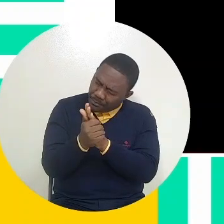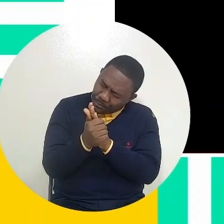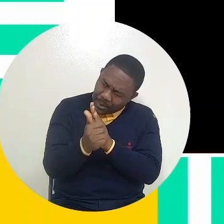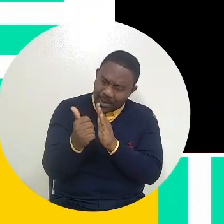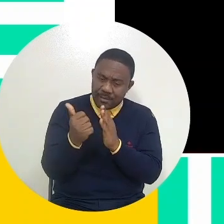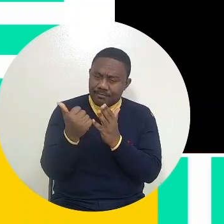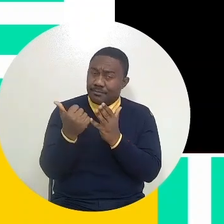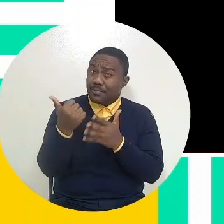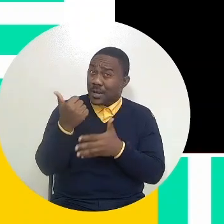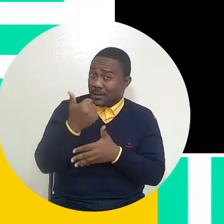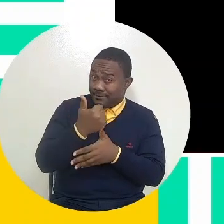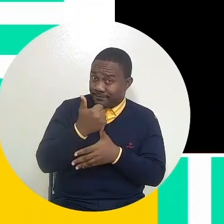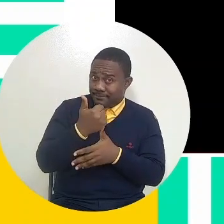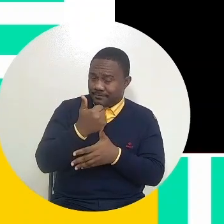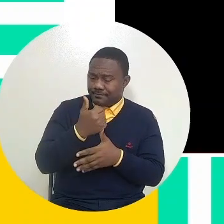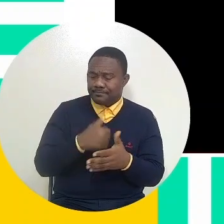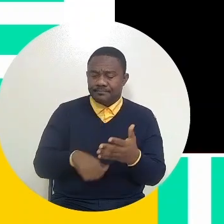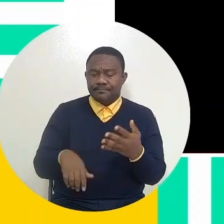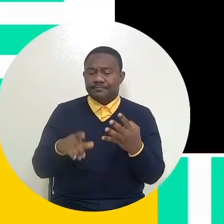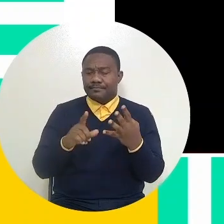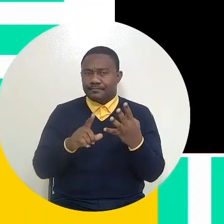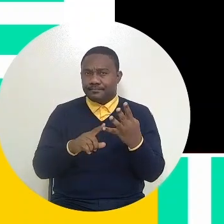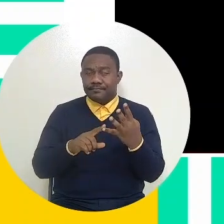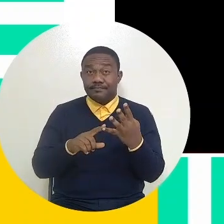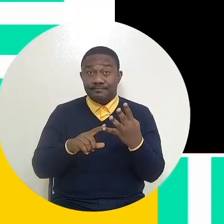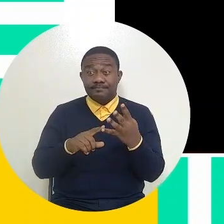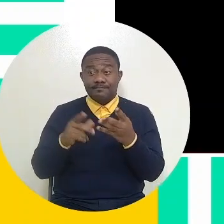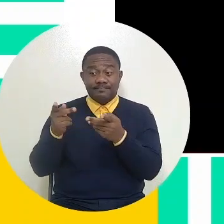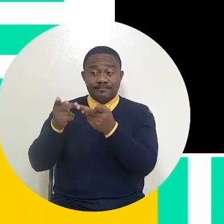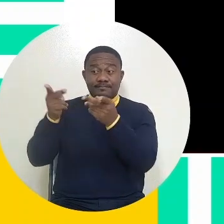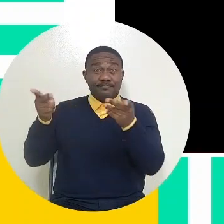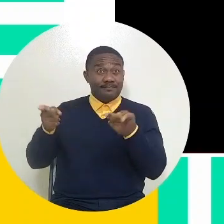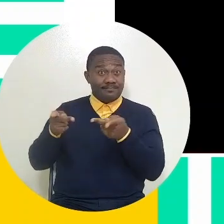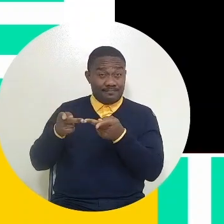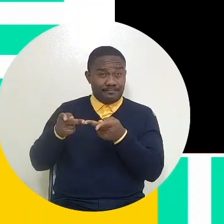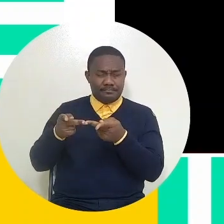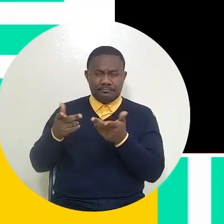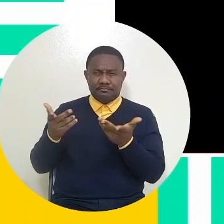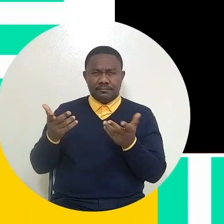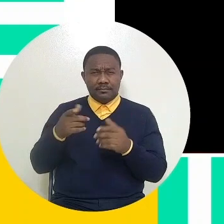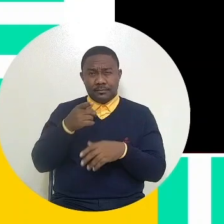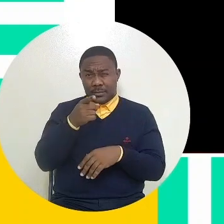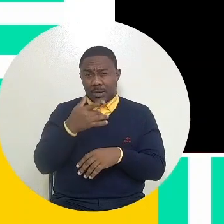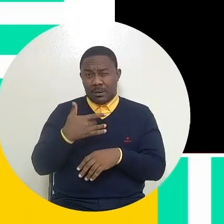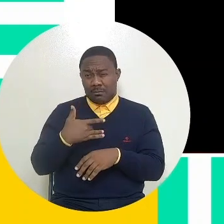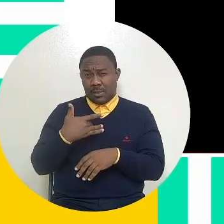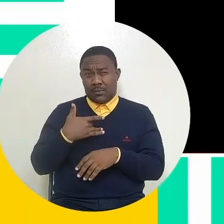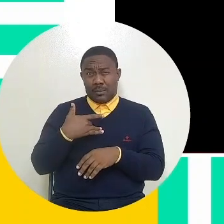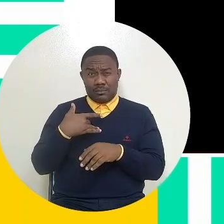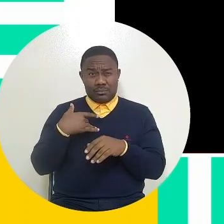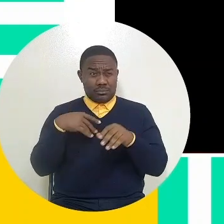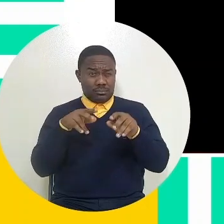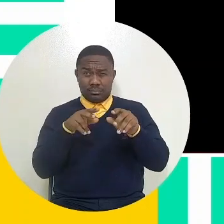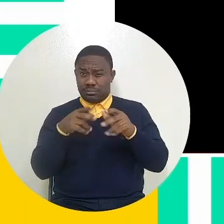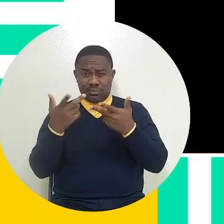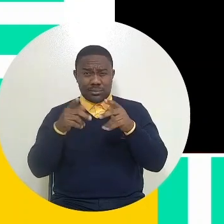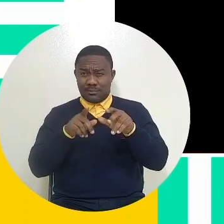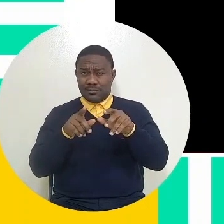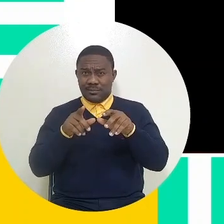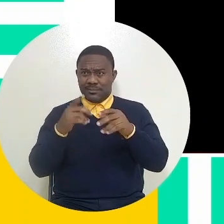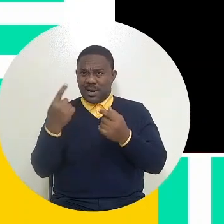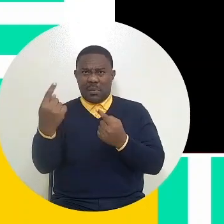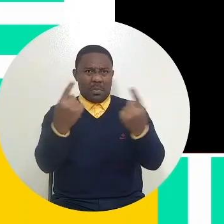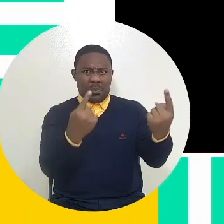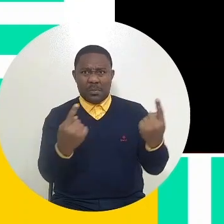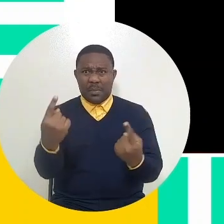are. Then you move on to the next P in purpose, positioning. It said that you can't be all things to all men. You need to do, it should be